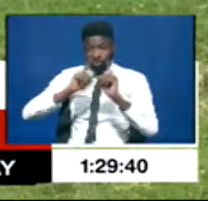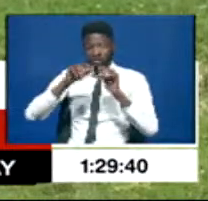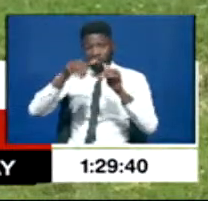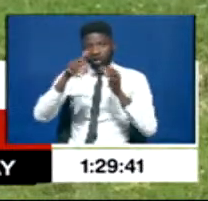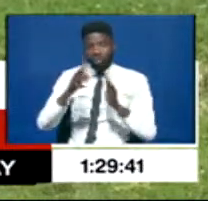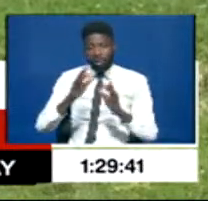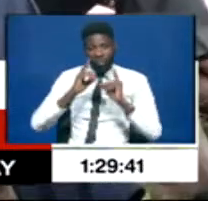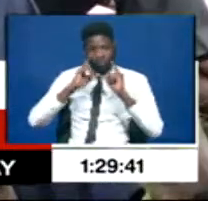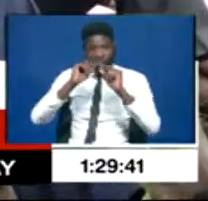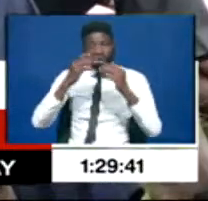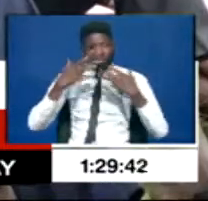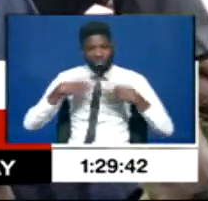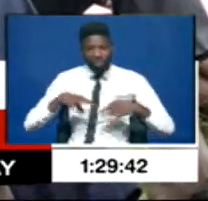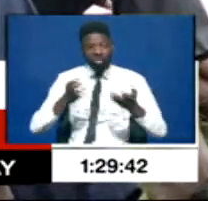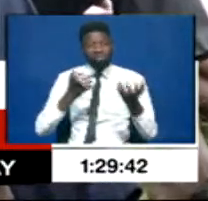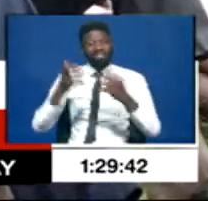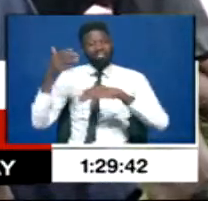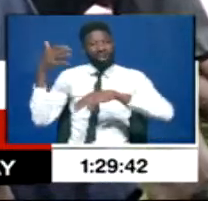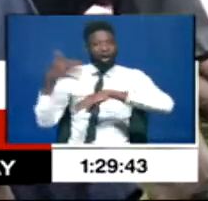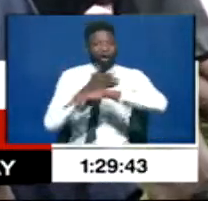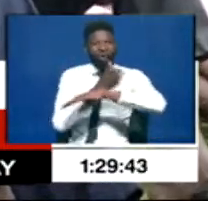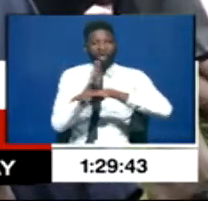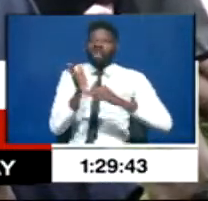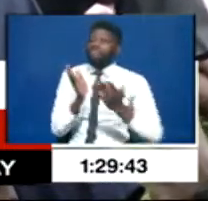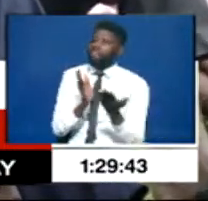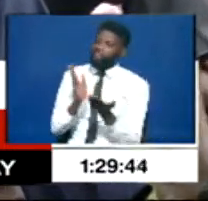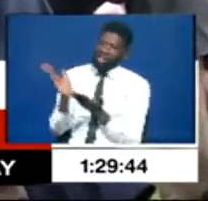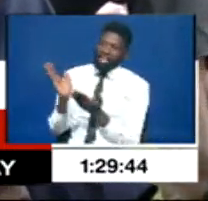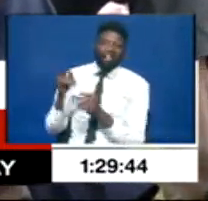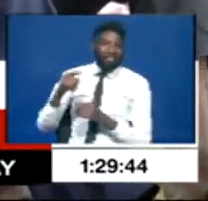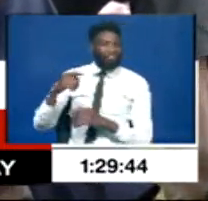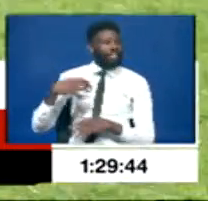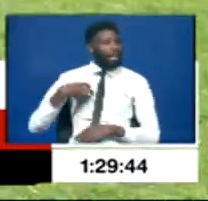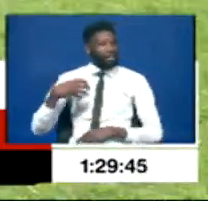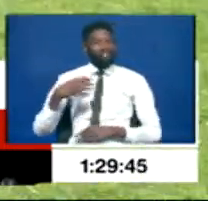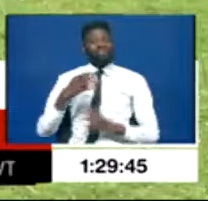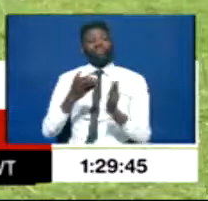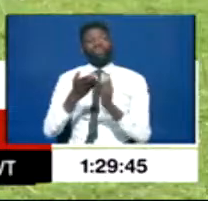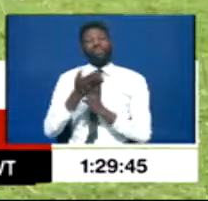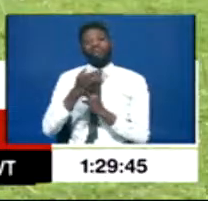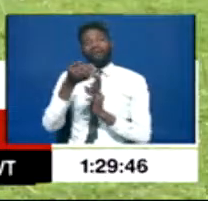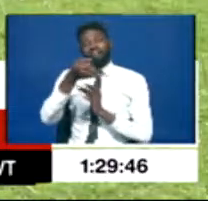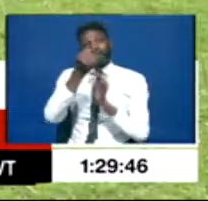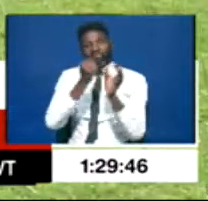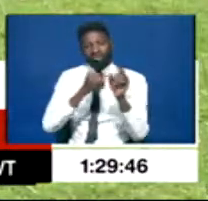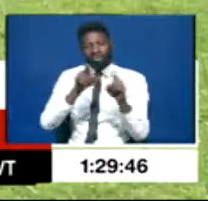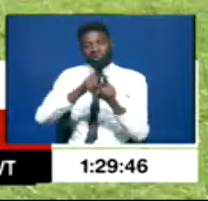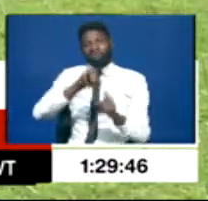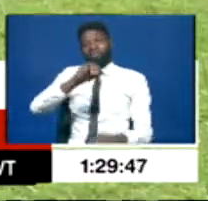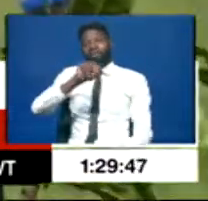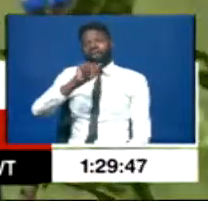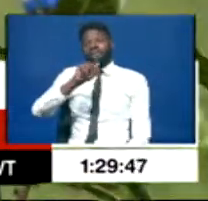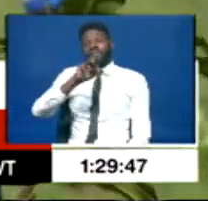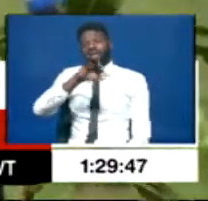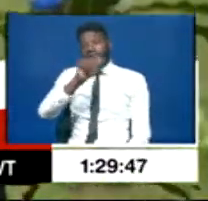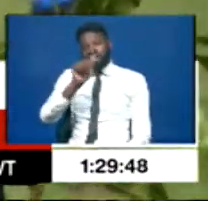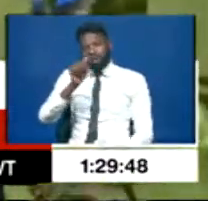unscrupulous traders who they said have been amassing riches through avocado and macadamia exports at the expense of their